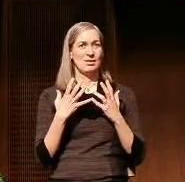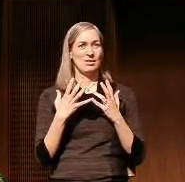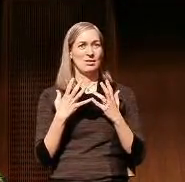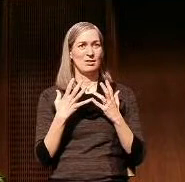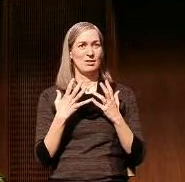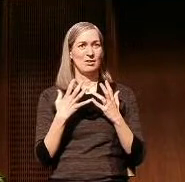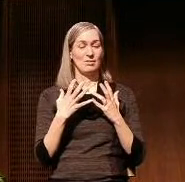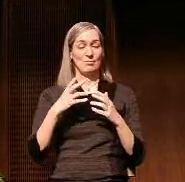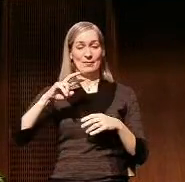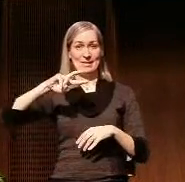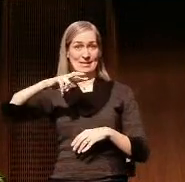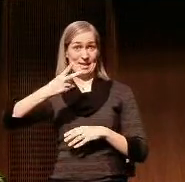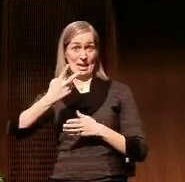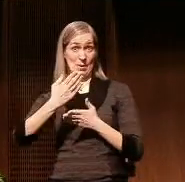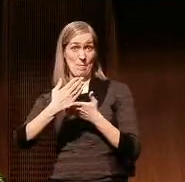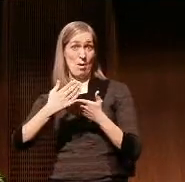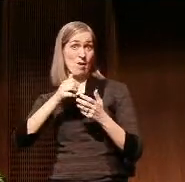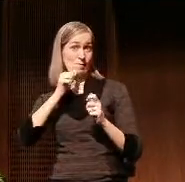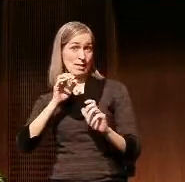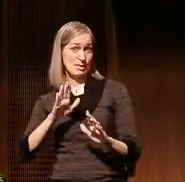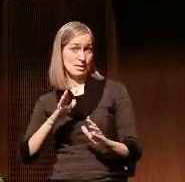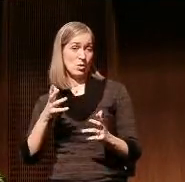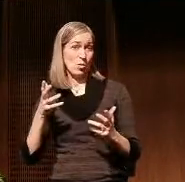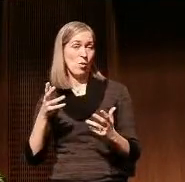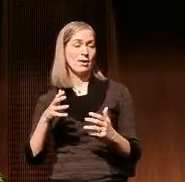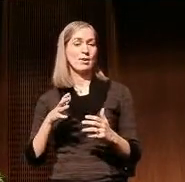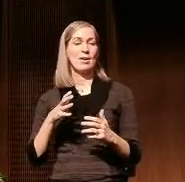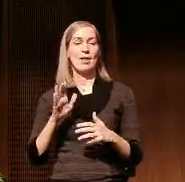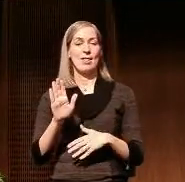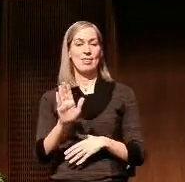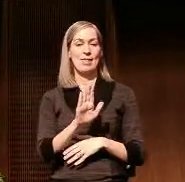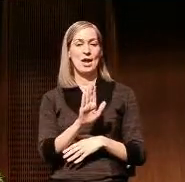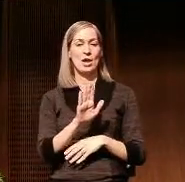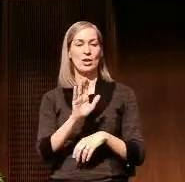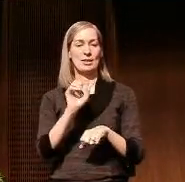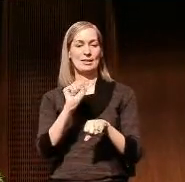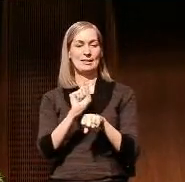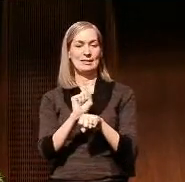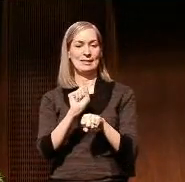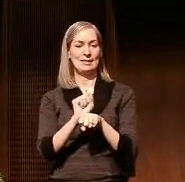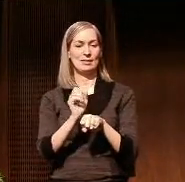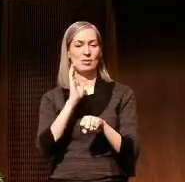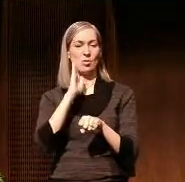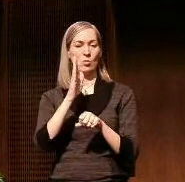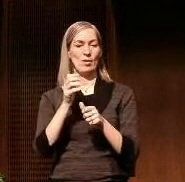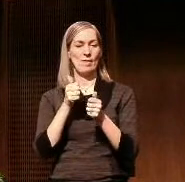And the second part of that blessing is, and their deeds will accompany them.